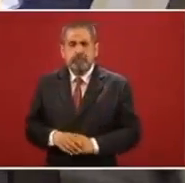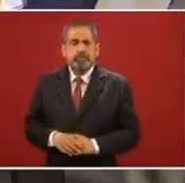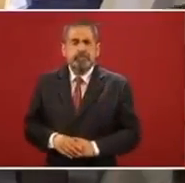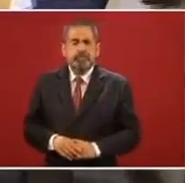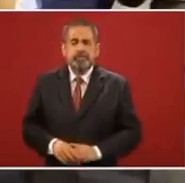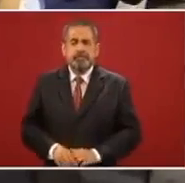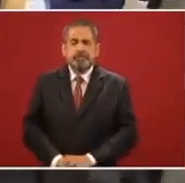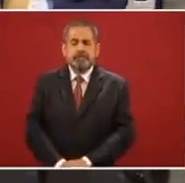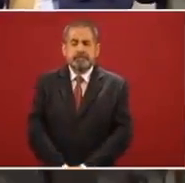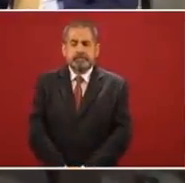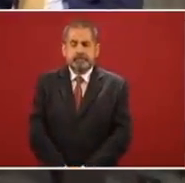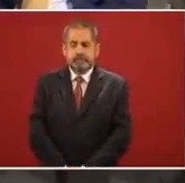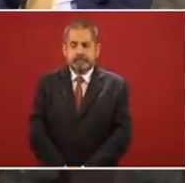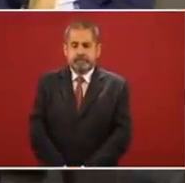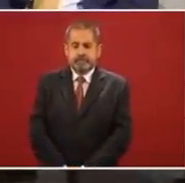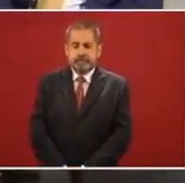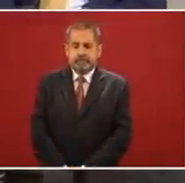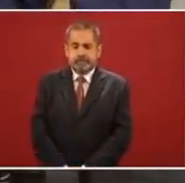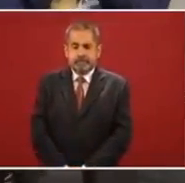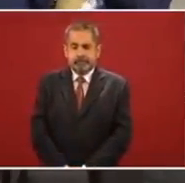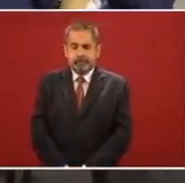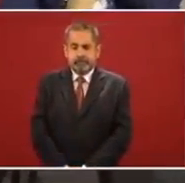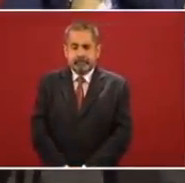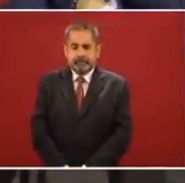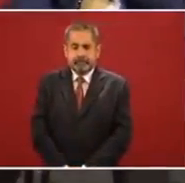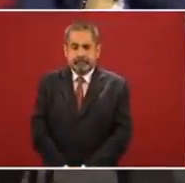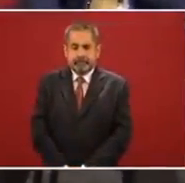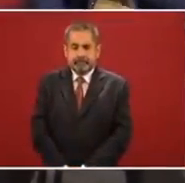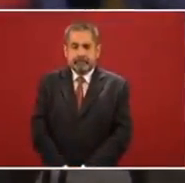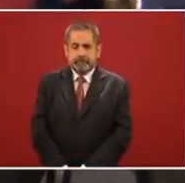to specify more.